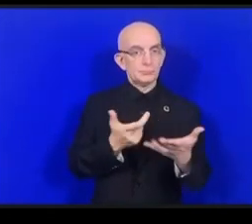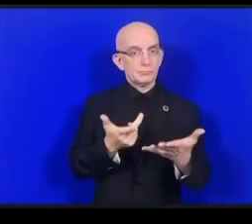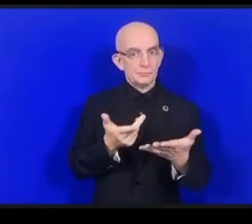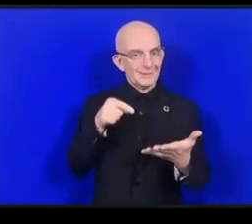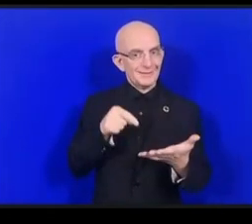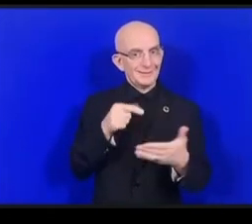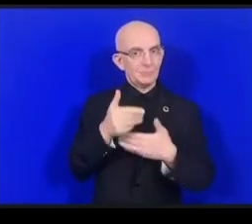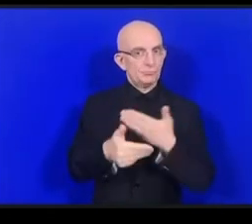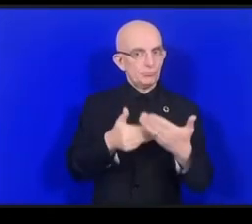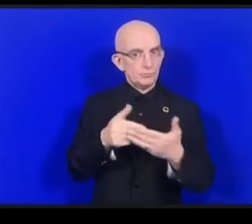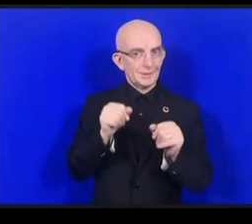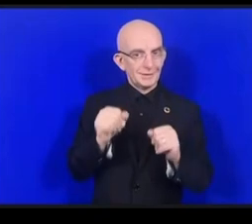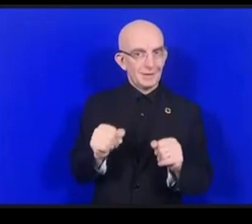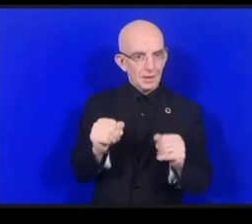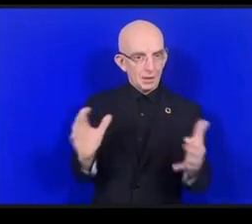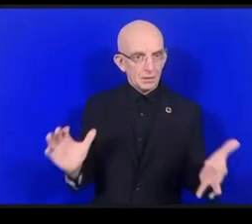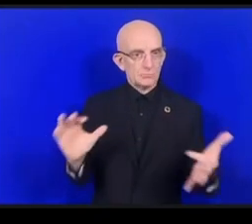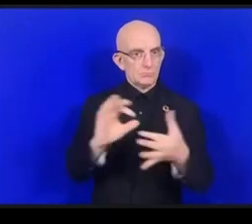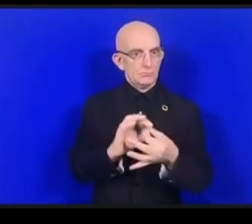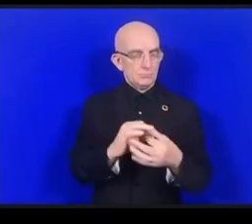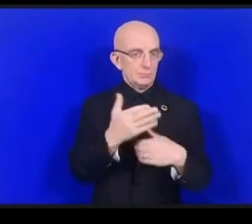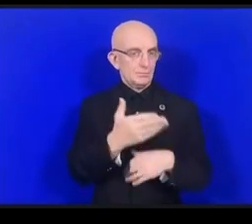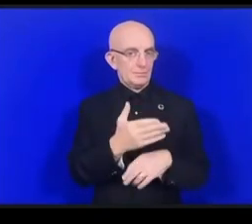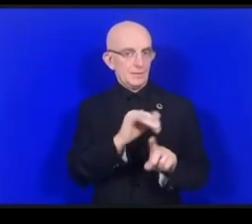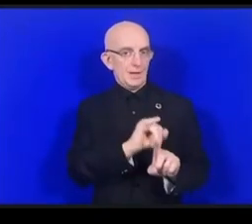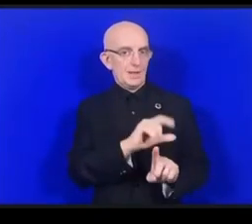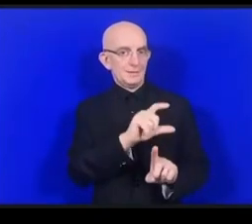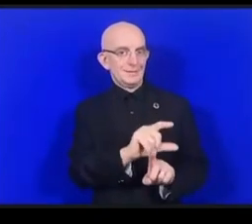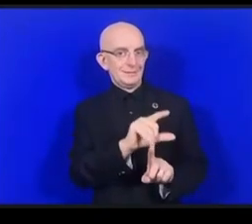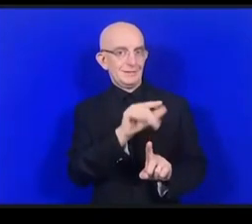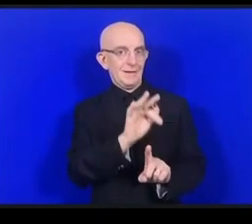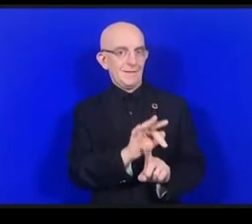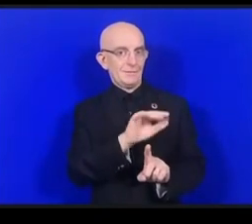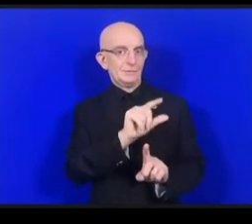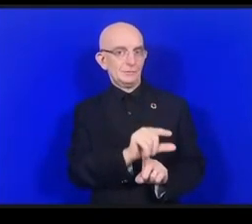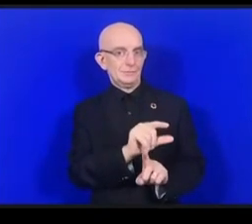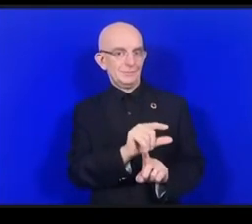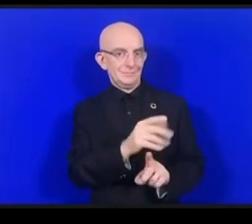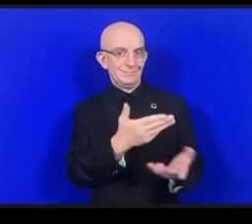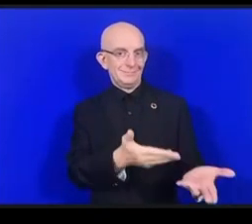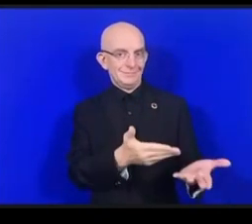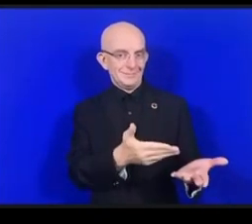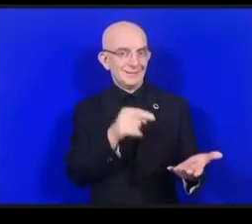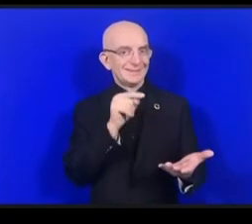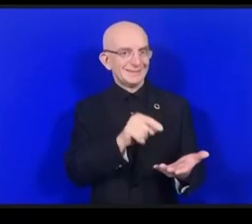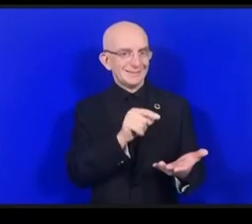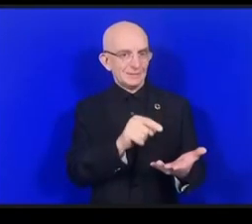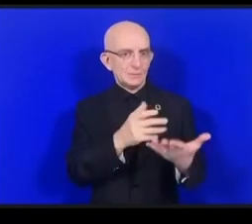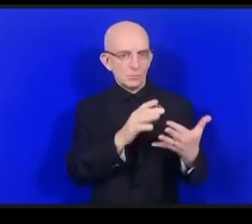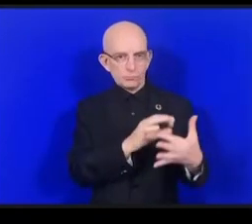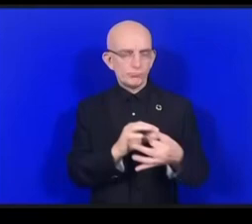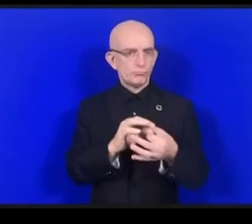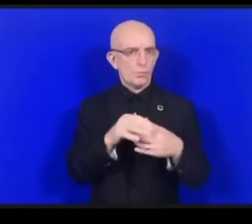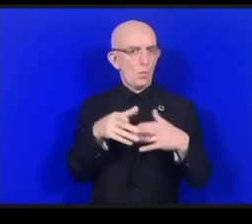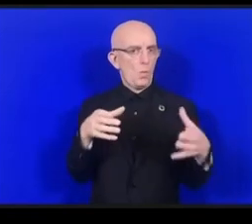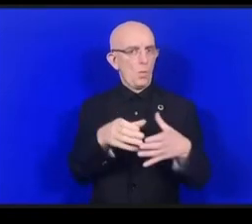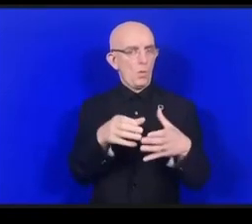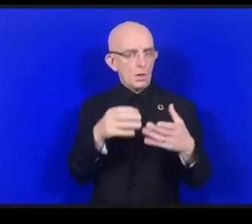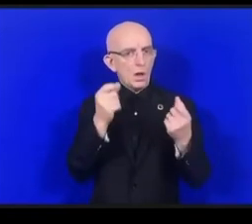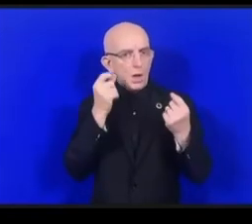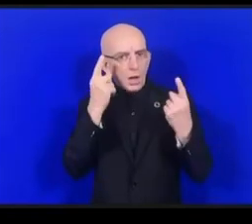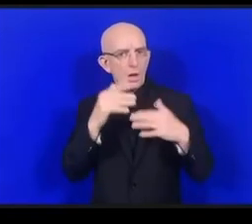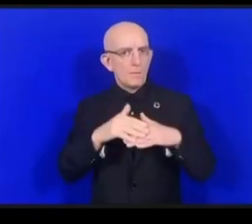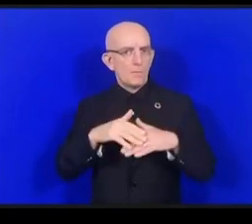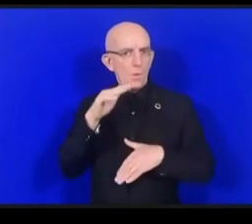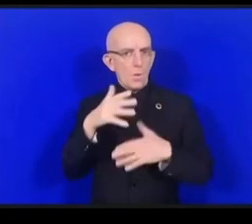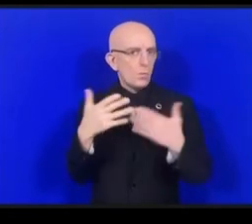their better understandings and to keep them to continue participate in this community. But so far, we are facing a lot of